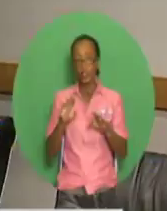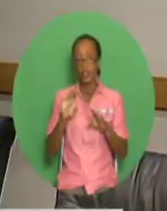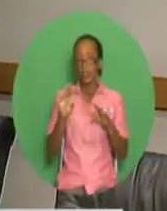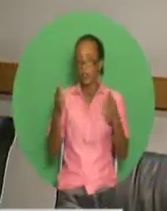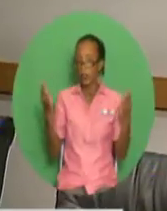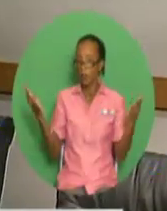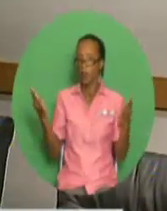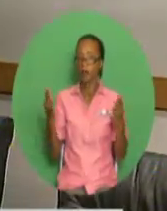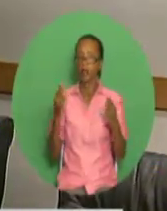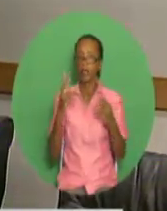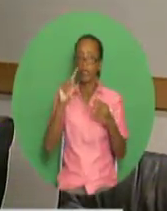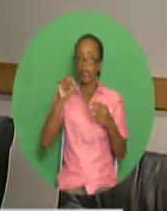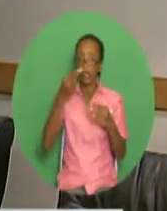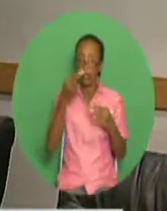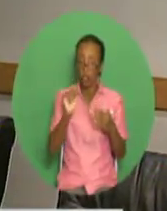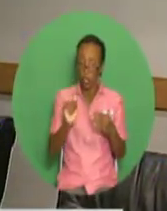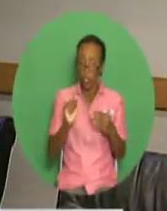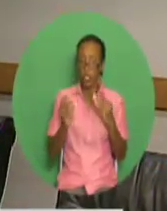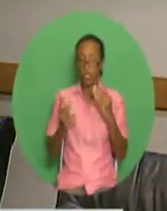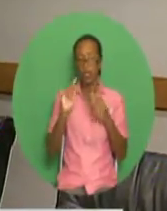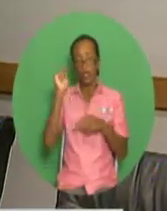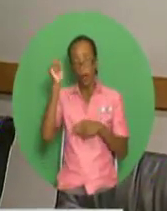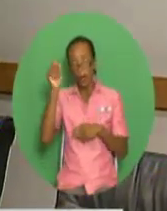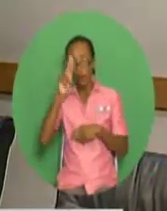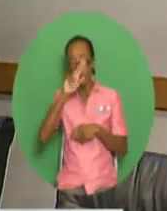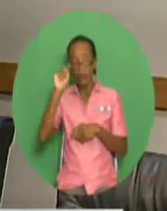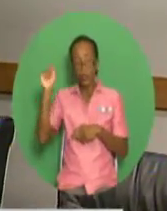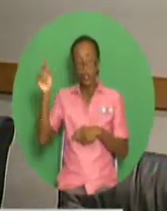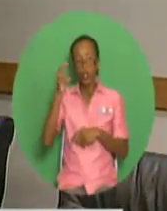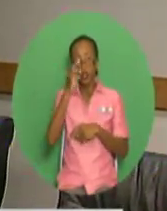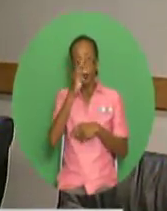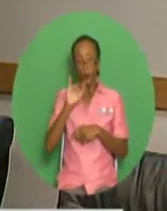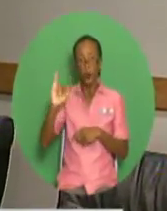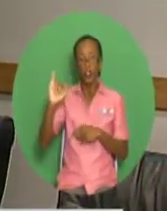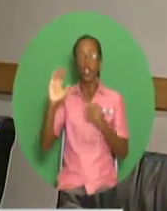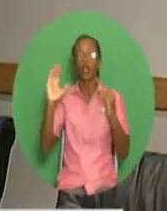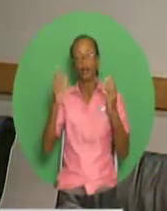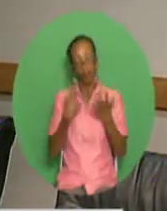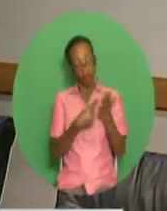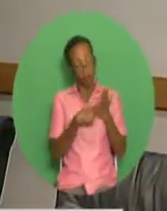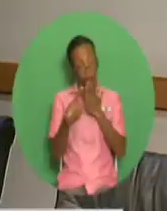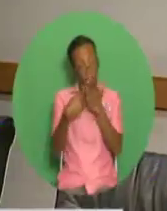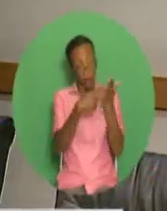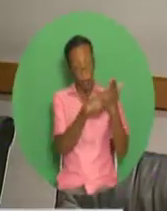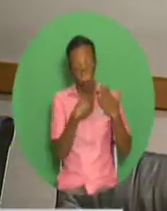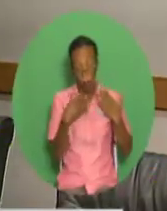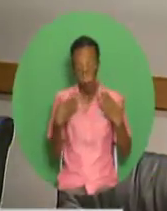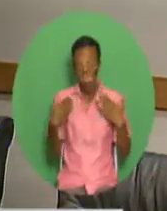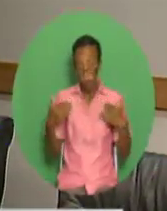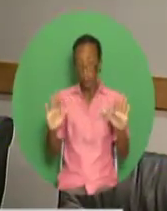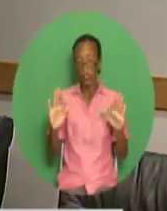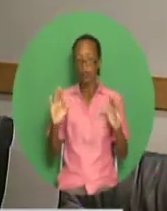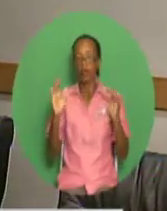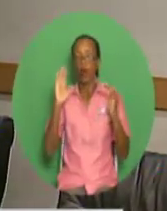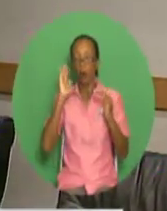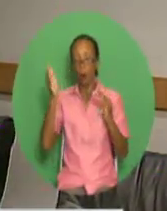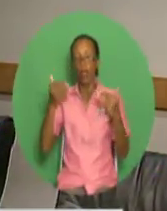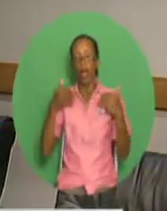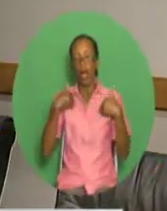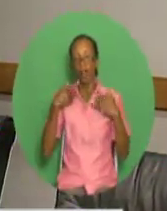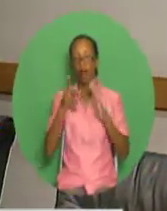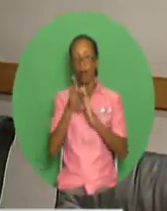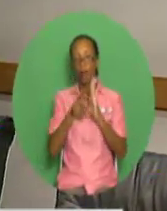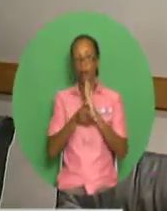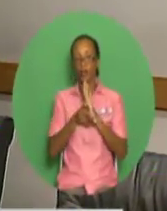on. Tobago, UTT, UE, and so on. And we finally have a new sports policy draft that is going to be handed to Cabinet this